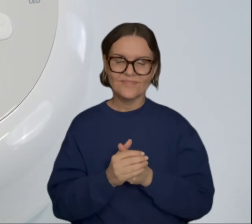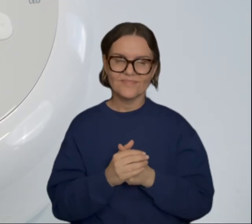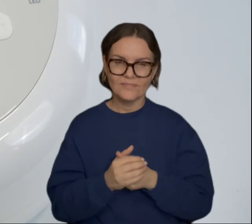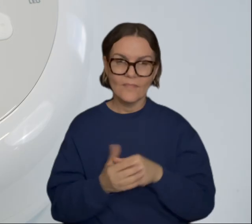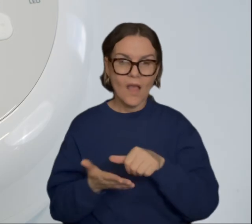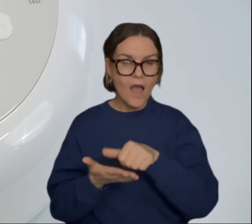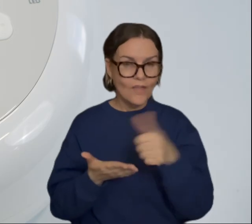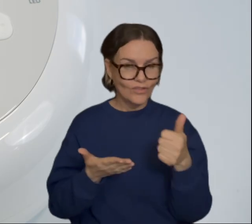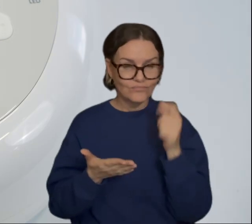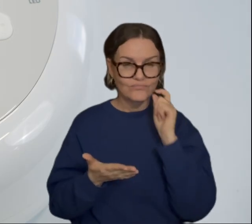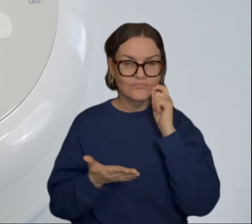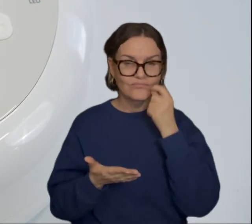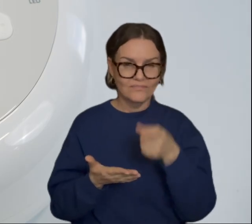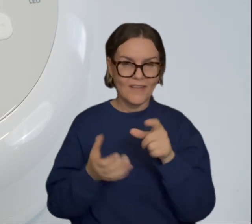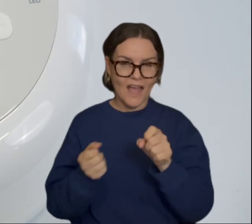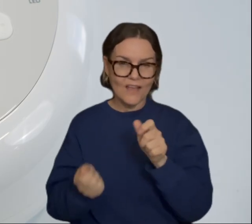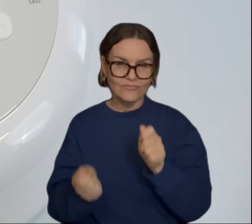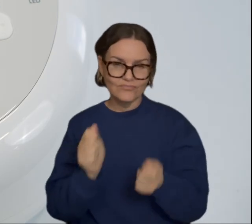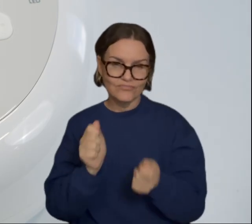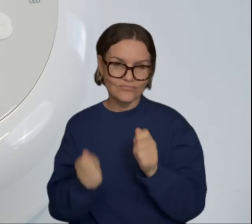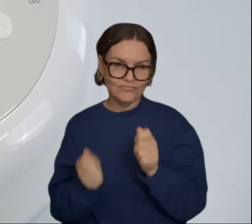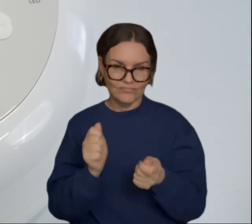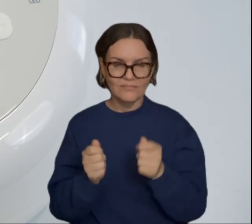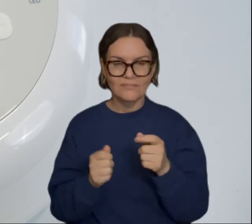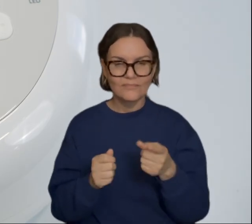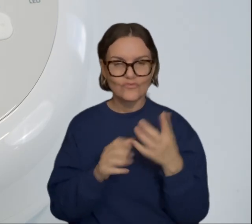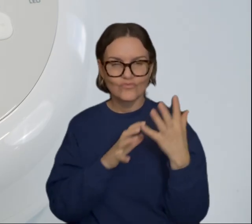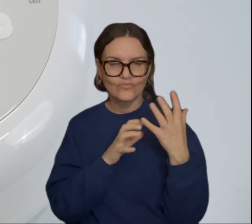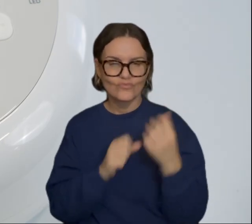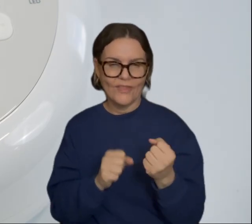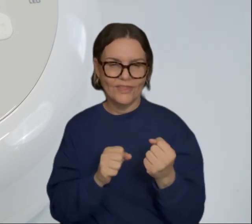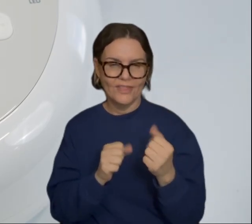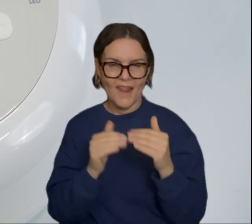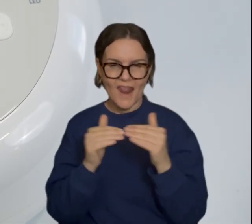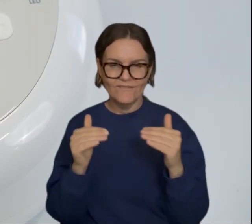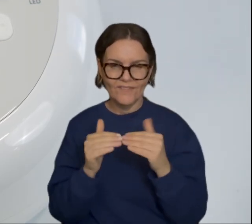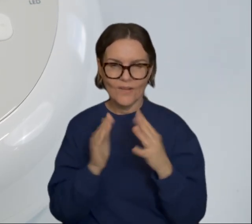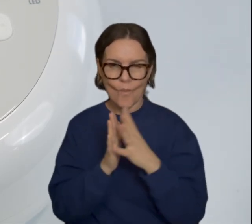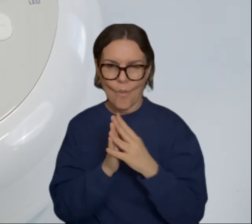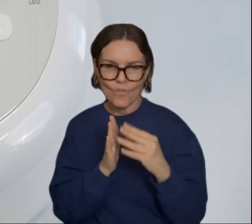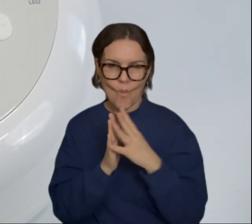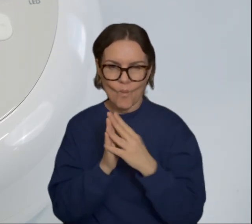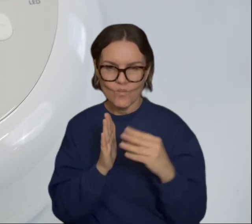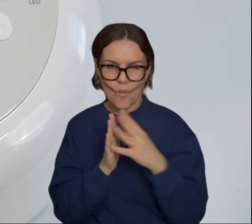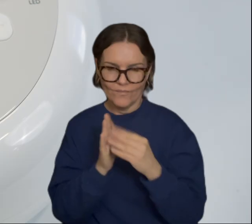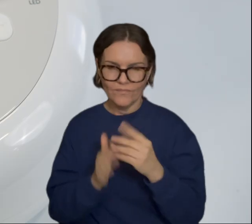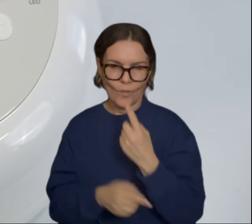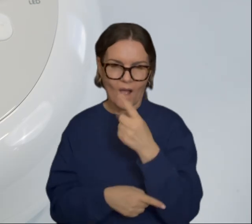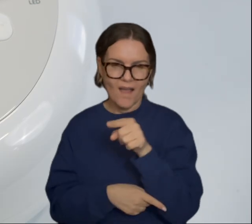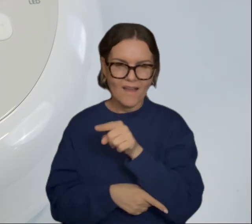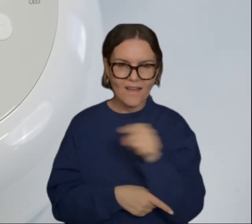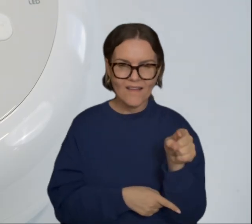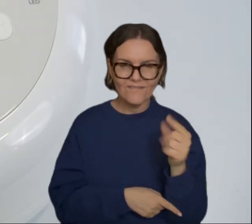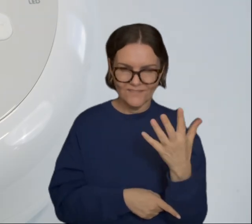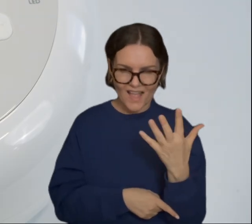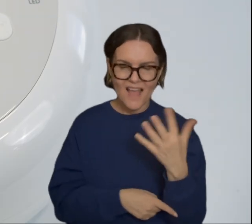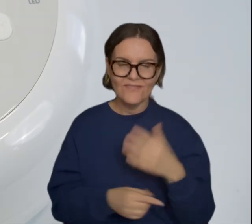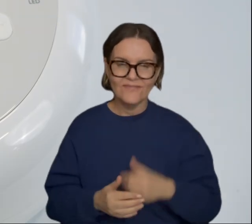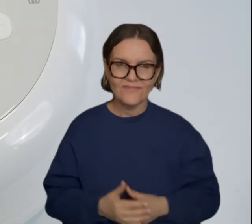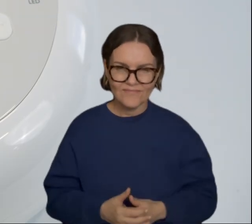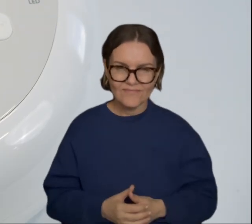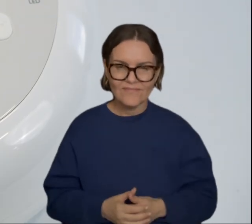to start to flow. The other thing you can change in massage mode is the suction strength or level from 1 to